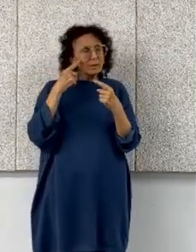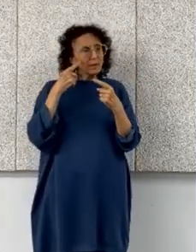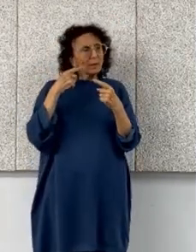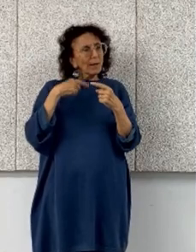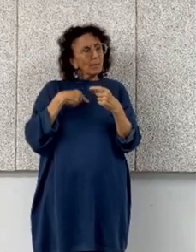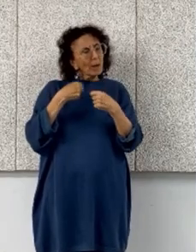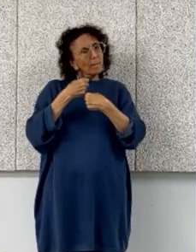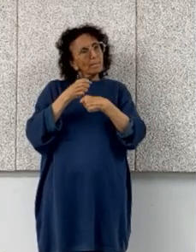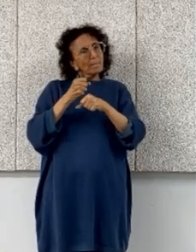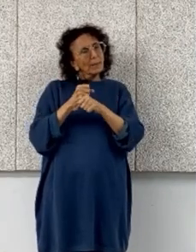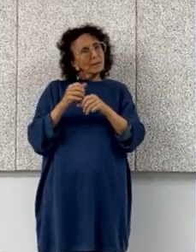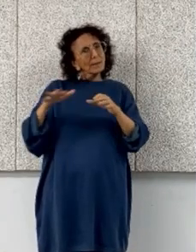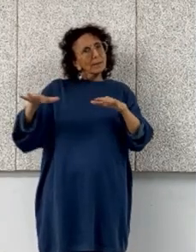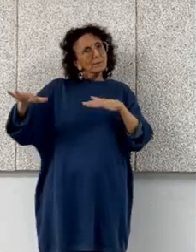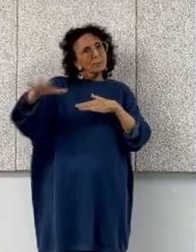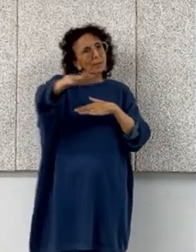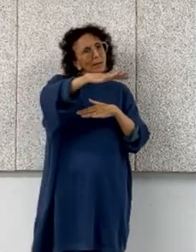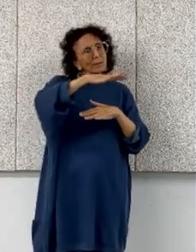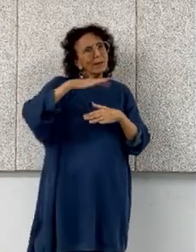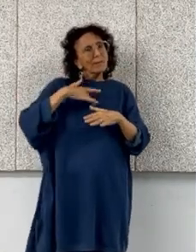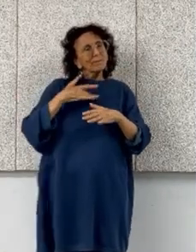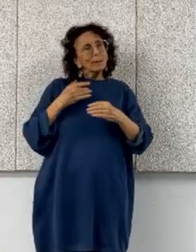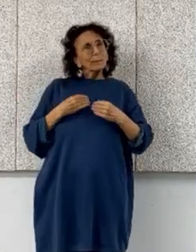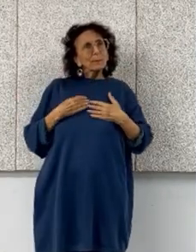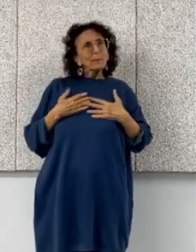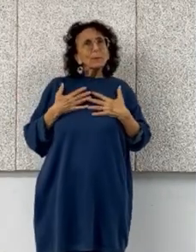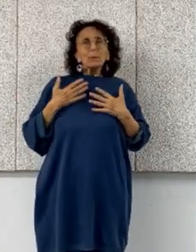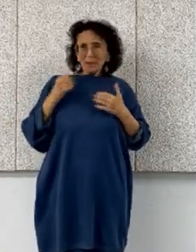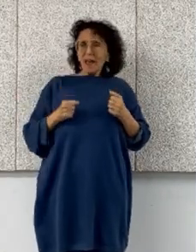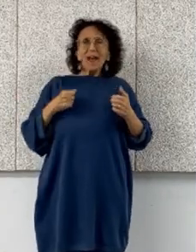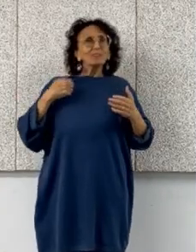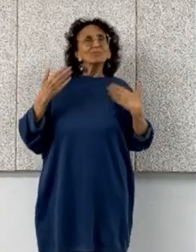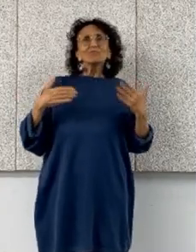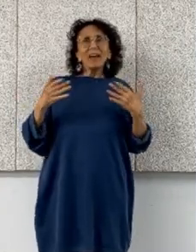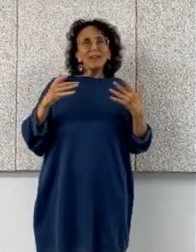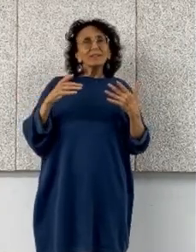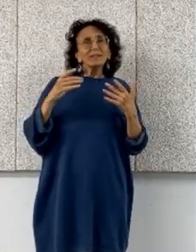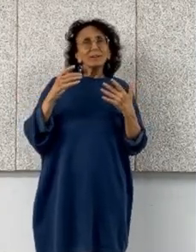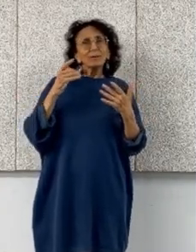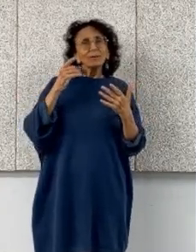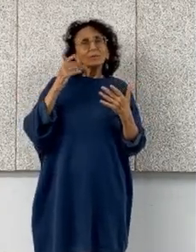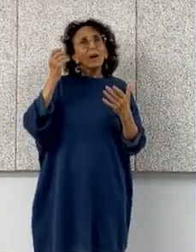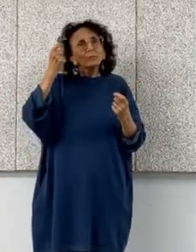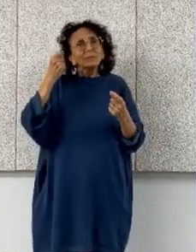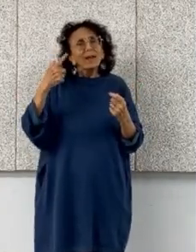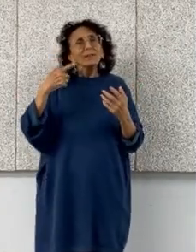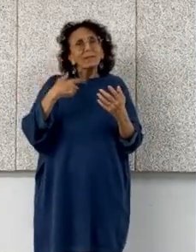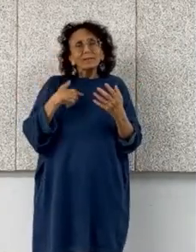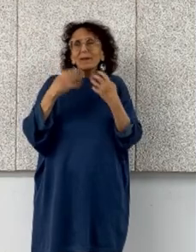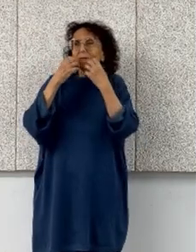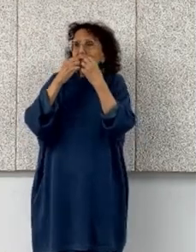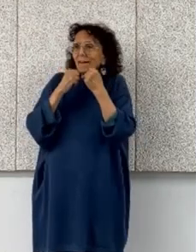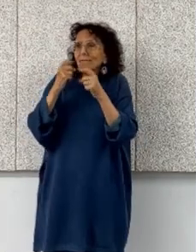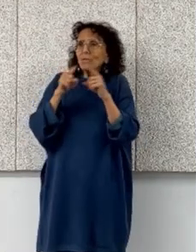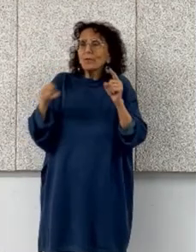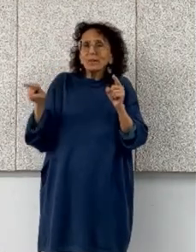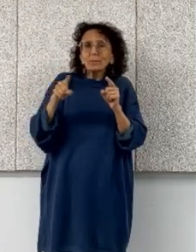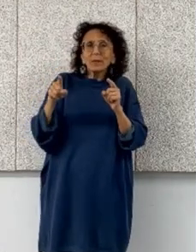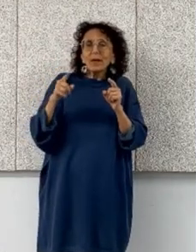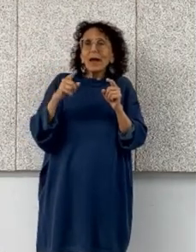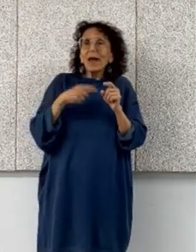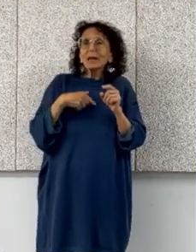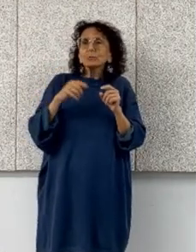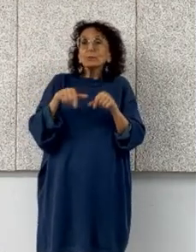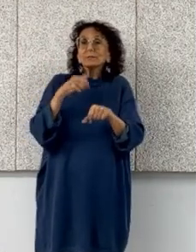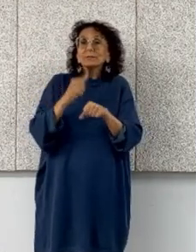for them to thrive and to feel cared for, and also that, like, there is a net here,